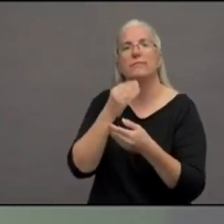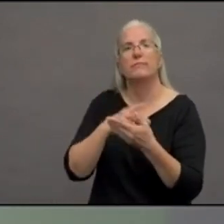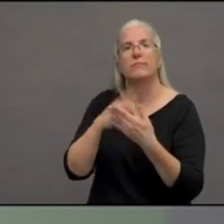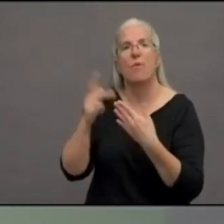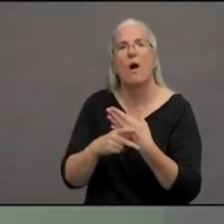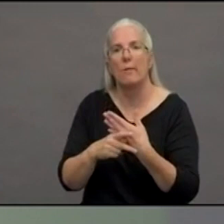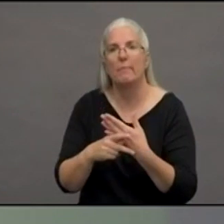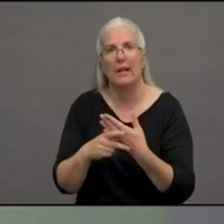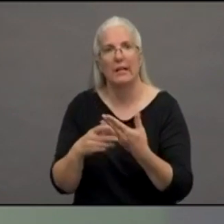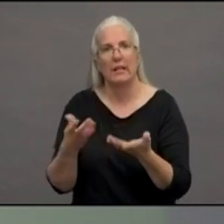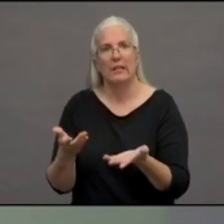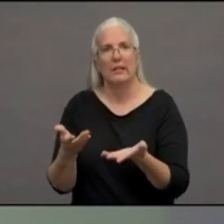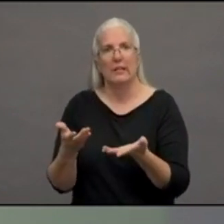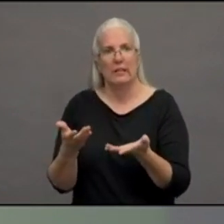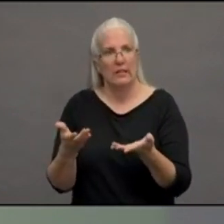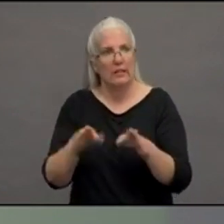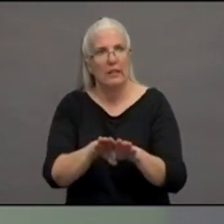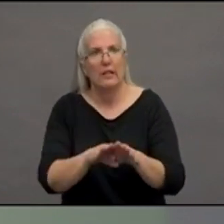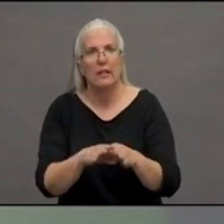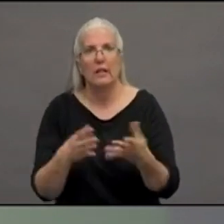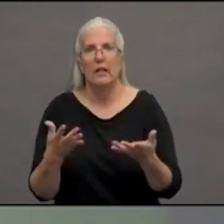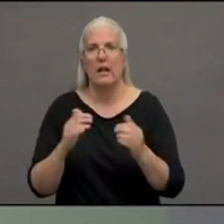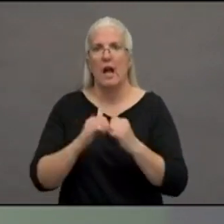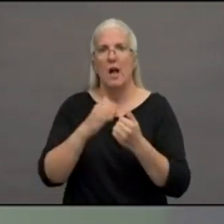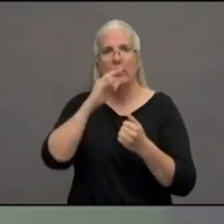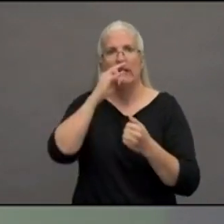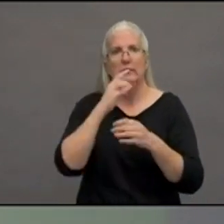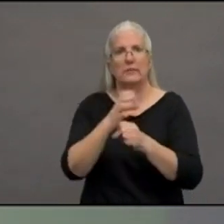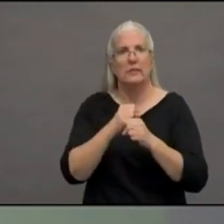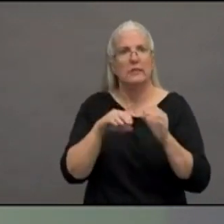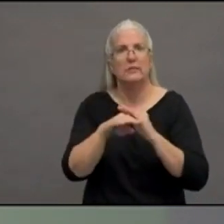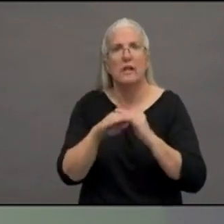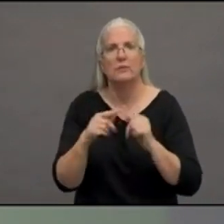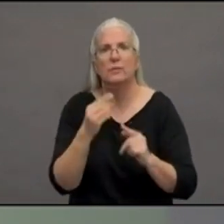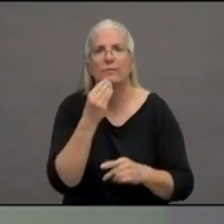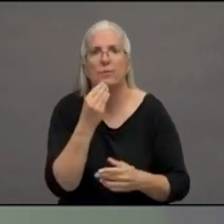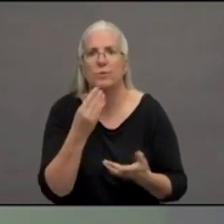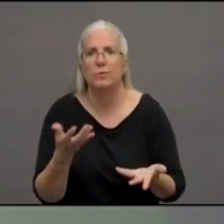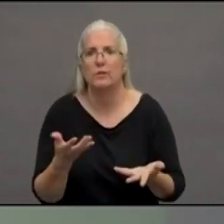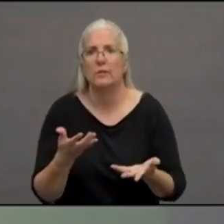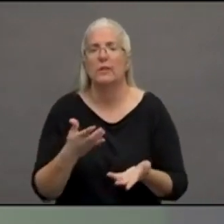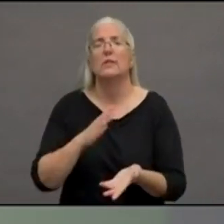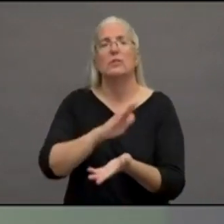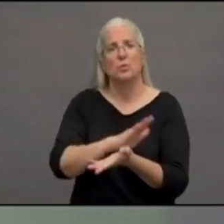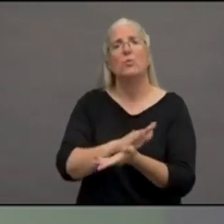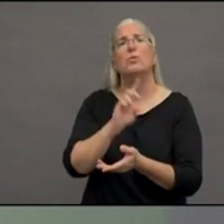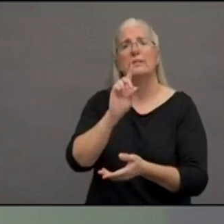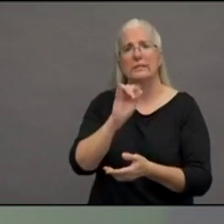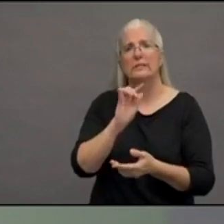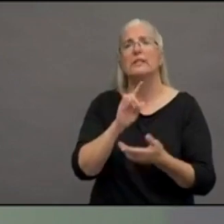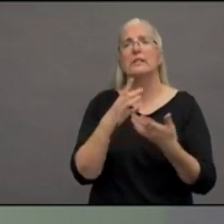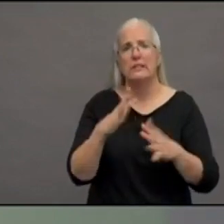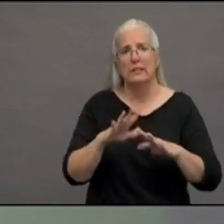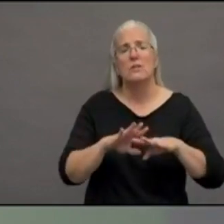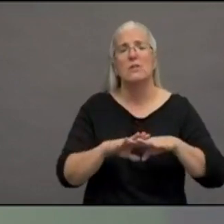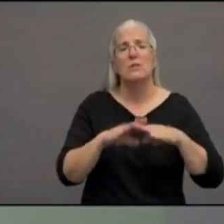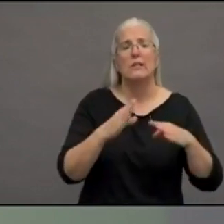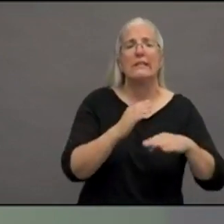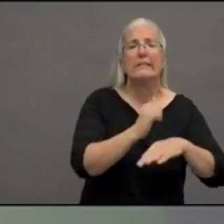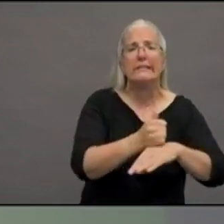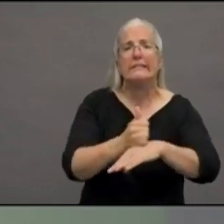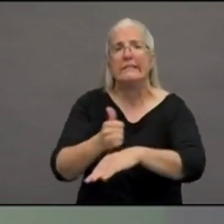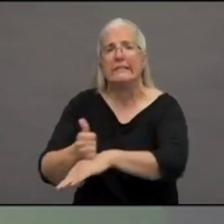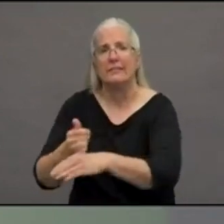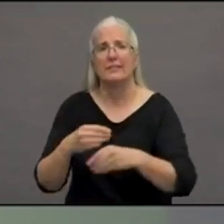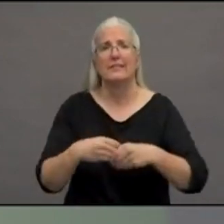meals? So schools, thankfully, they all stepped up, which is wonderful, but it's still really hard for families because not every single school was